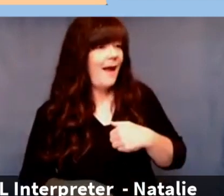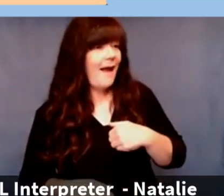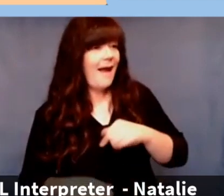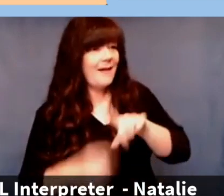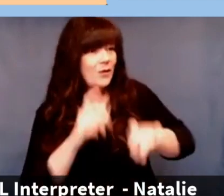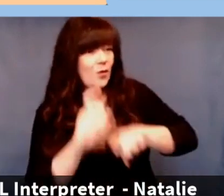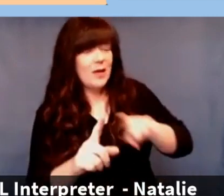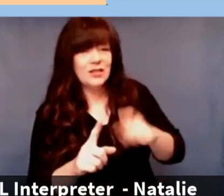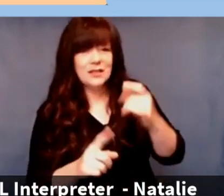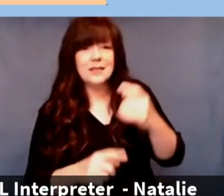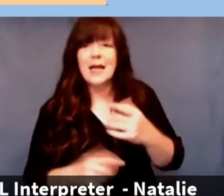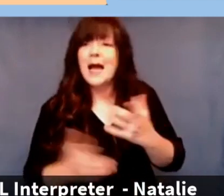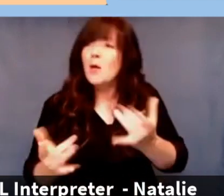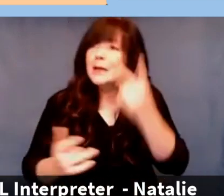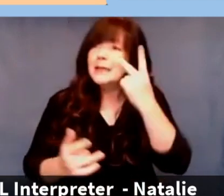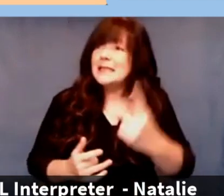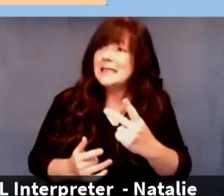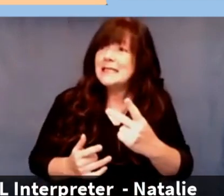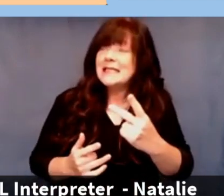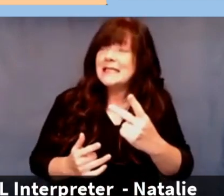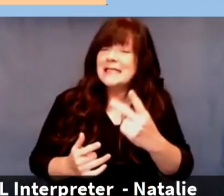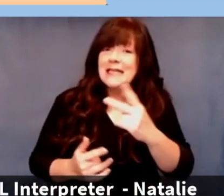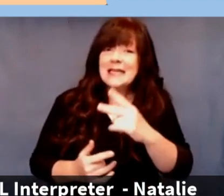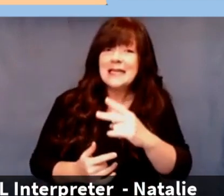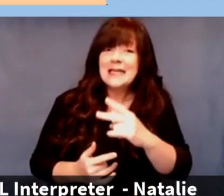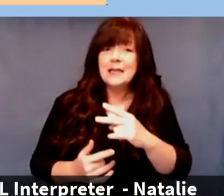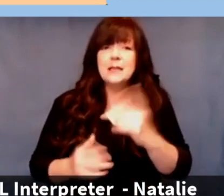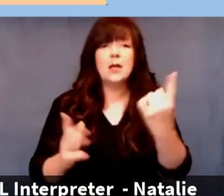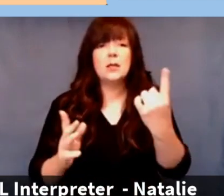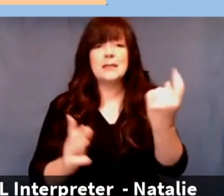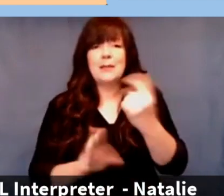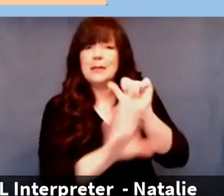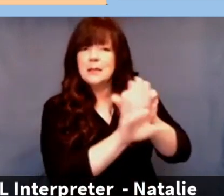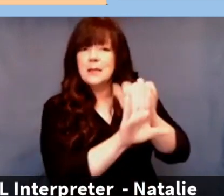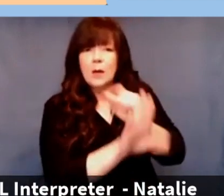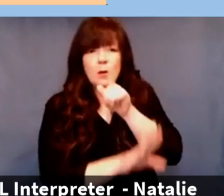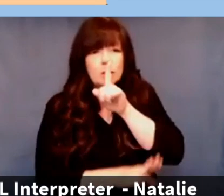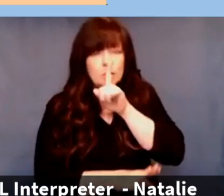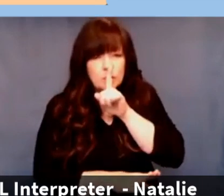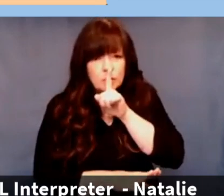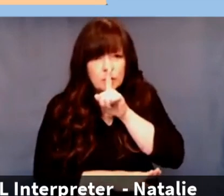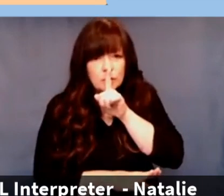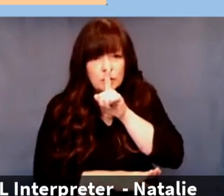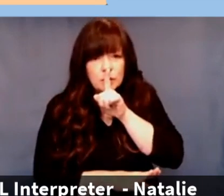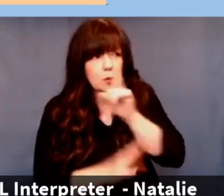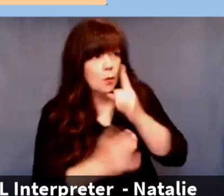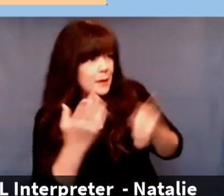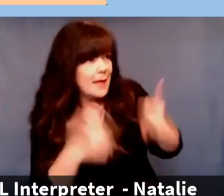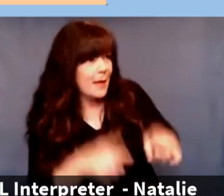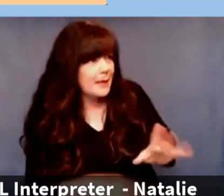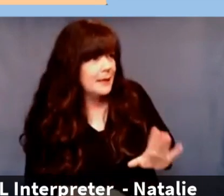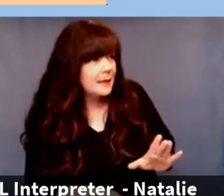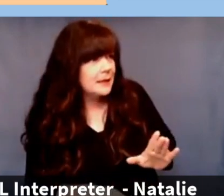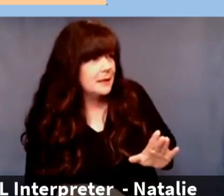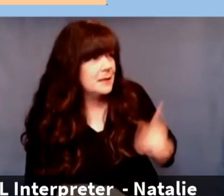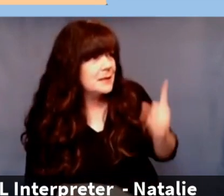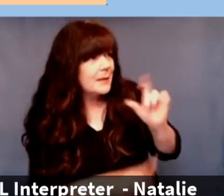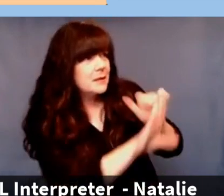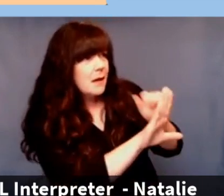am like, I want to see the fans. I don't see. I think someone's knocking at the door. Can you guys just, what's happening?